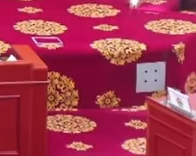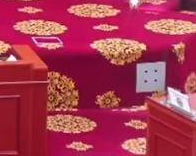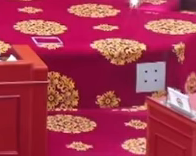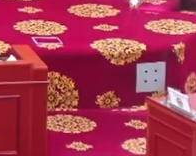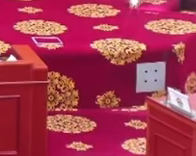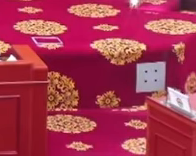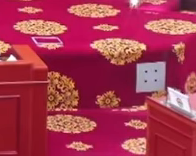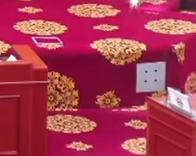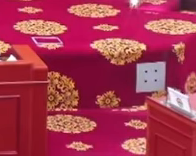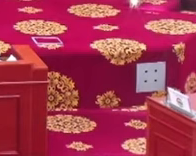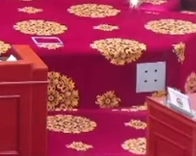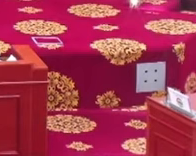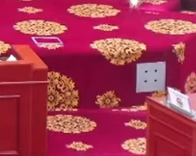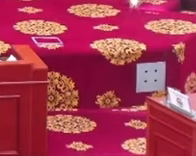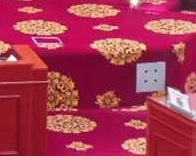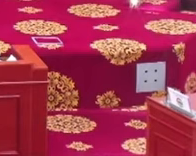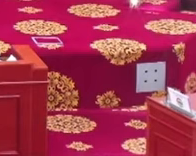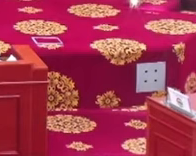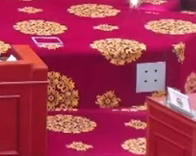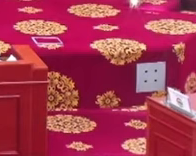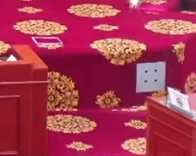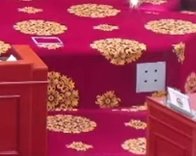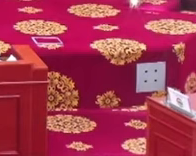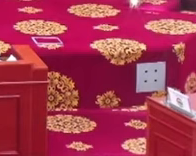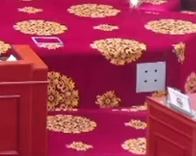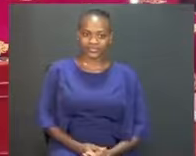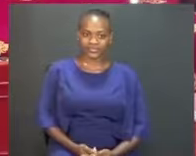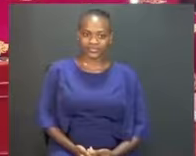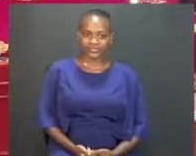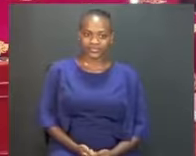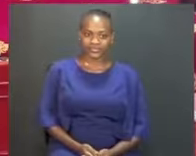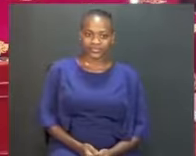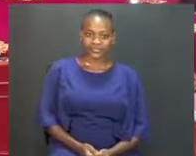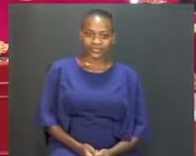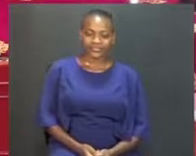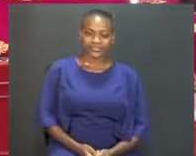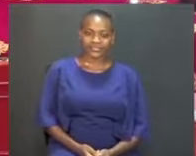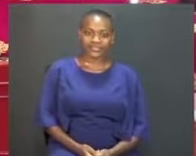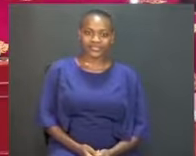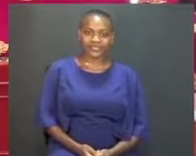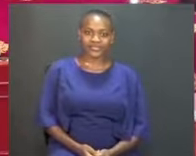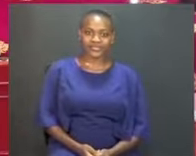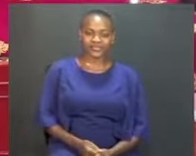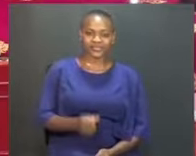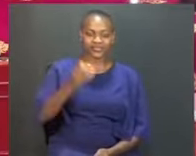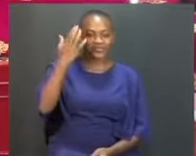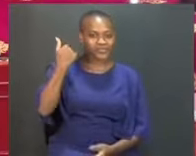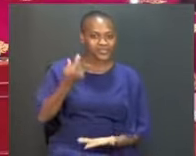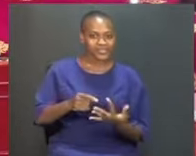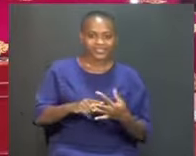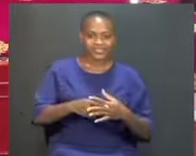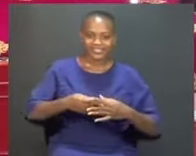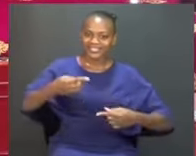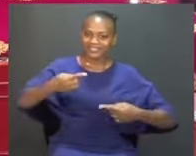I don't know why it has generated a debate.